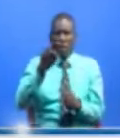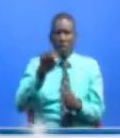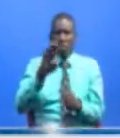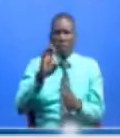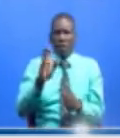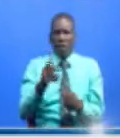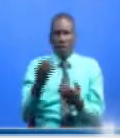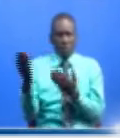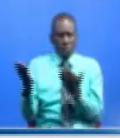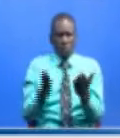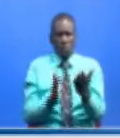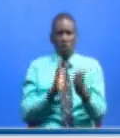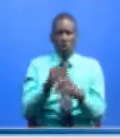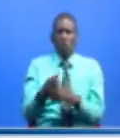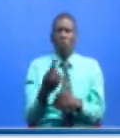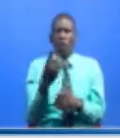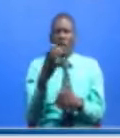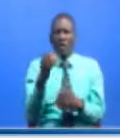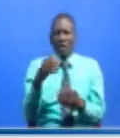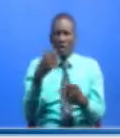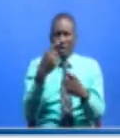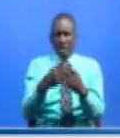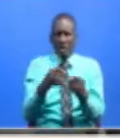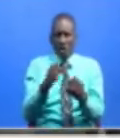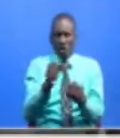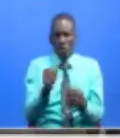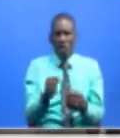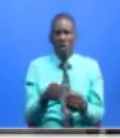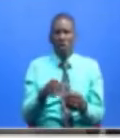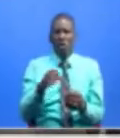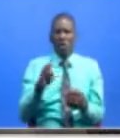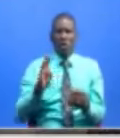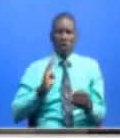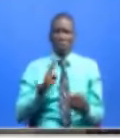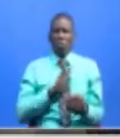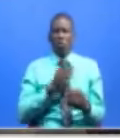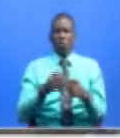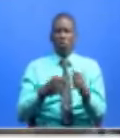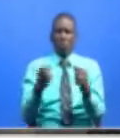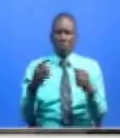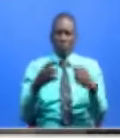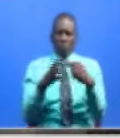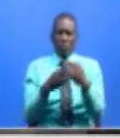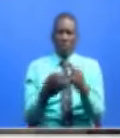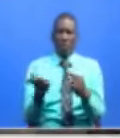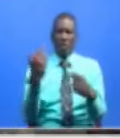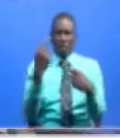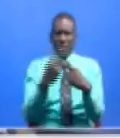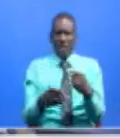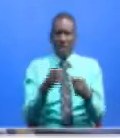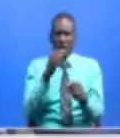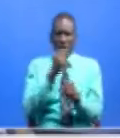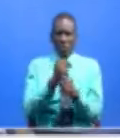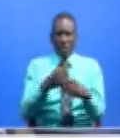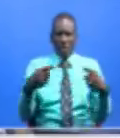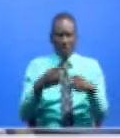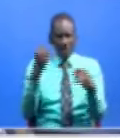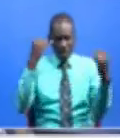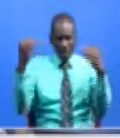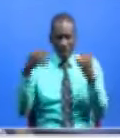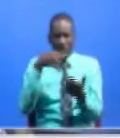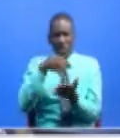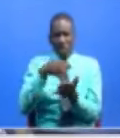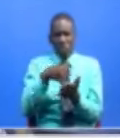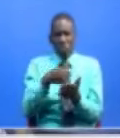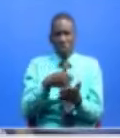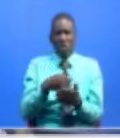over a 100-year-old lender. The lender's board had, since September last year, toyed with different ideas, including the thought